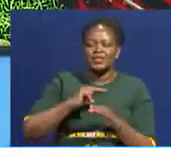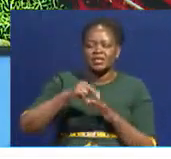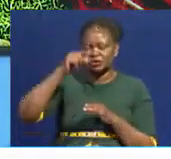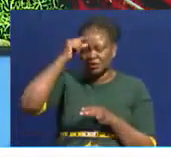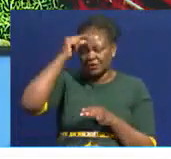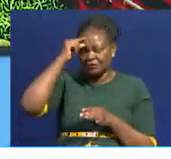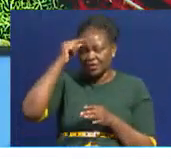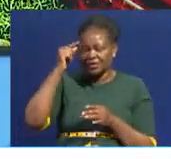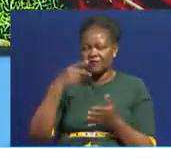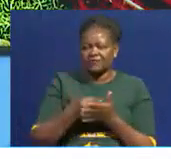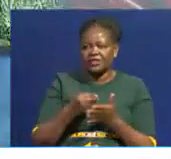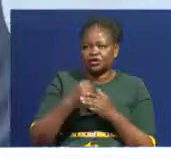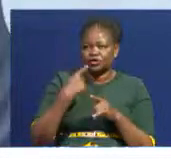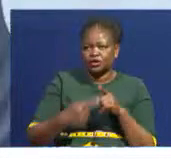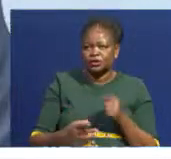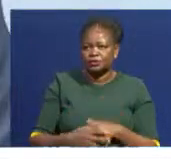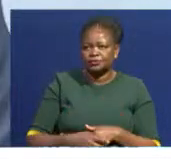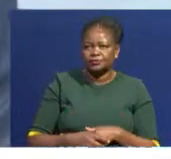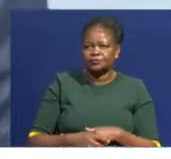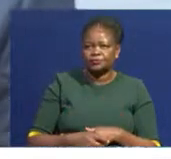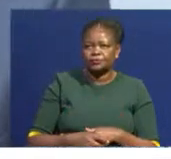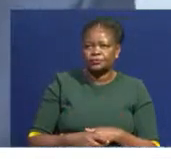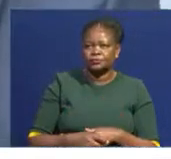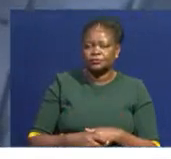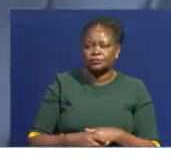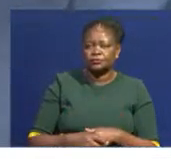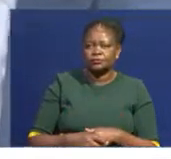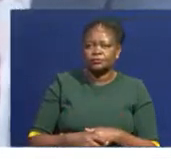government this financial year.